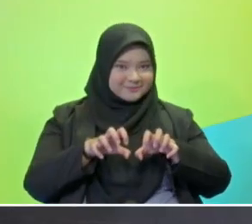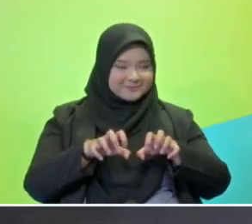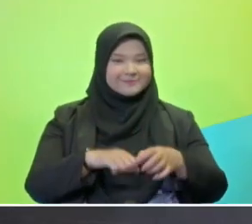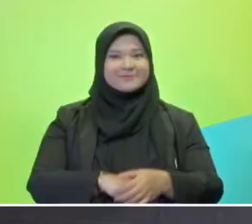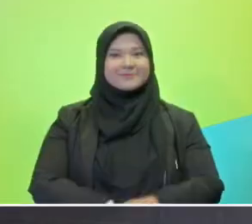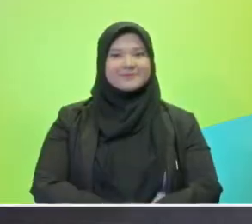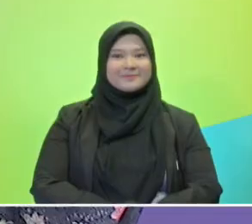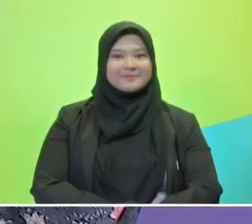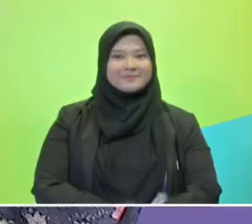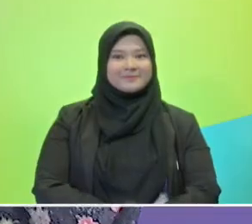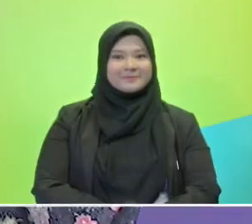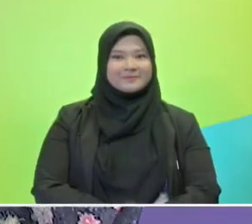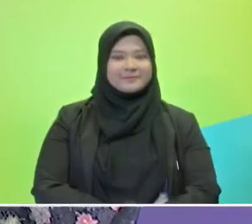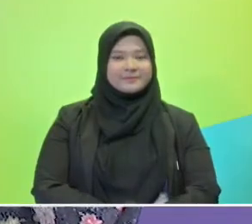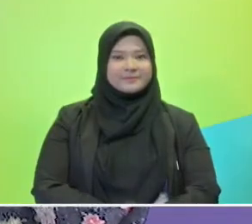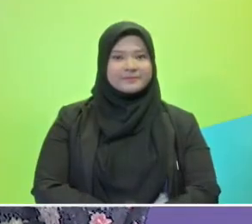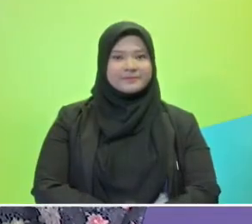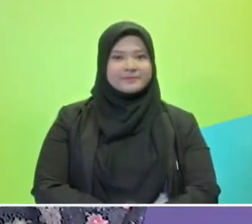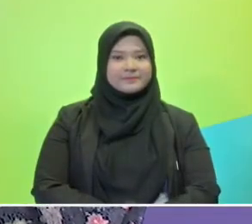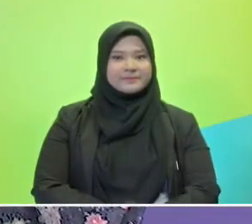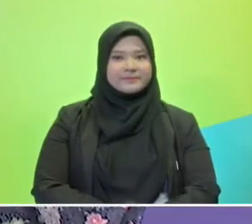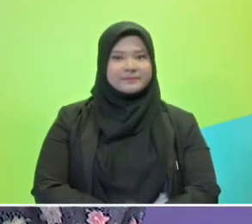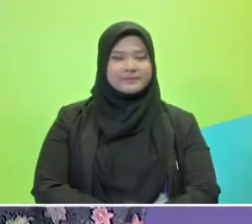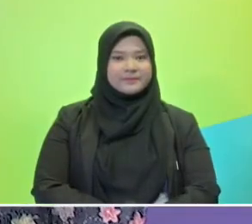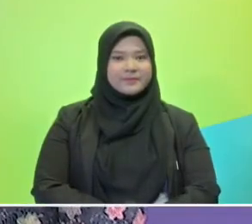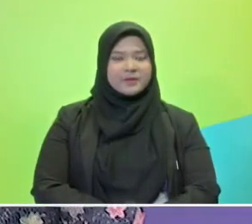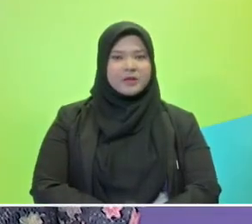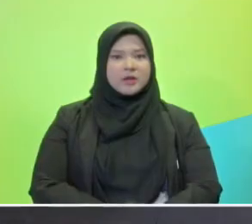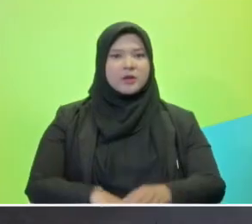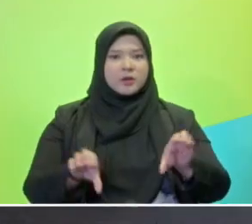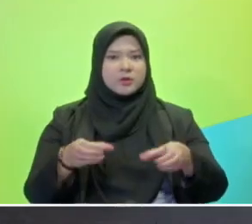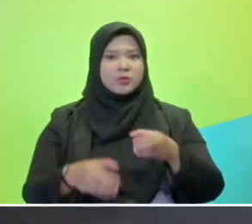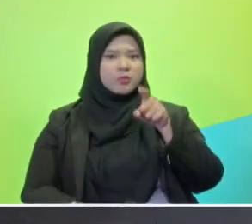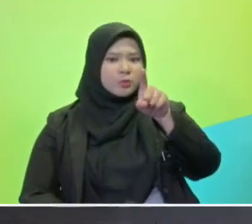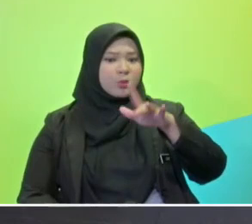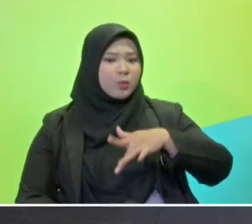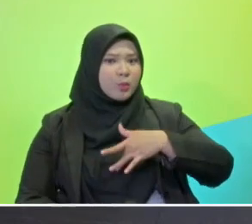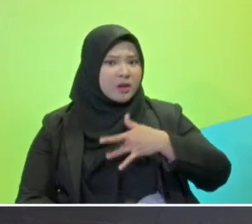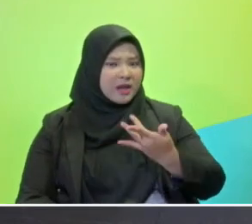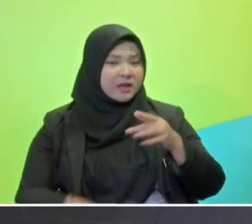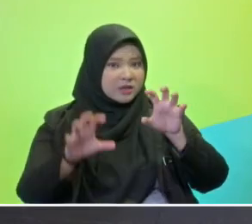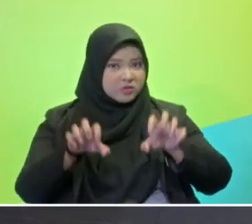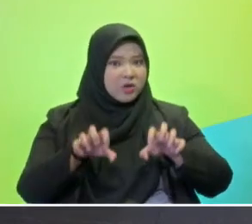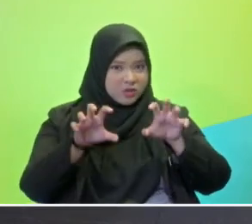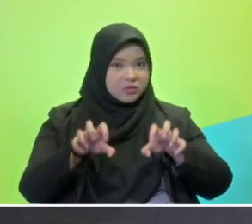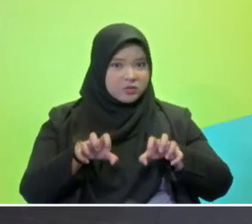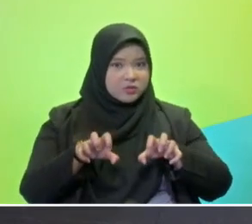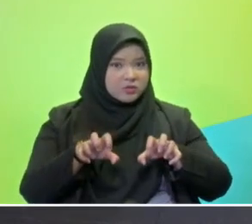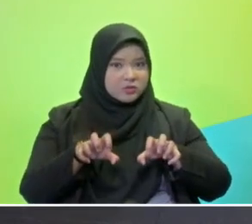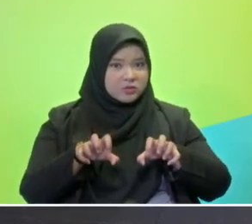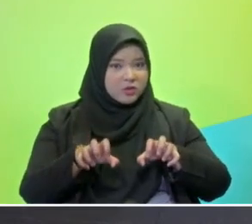ask you, do you like it or not? Yes, I like dogs, teacher. I like dogs. And what you don't like? I don't